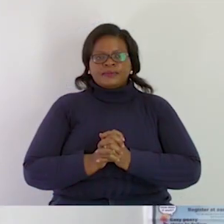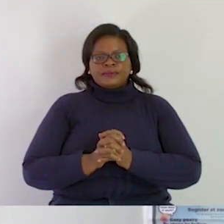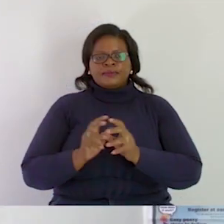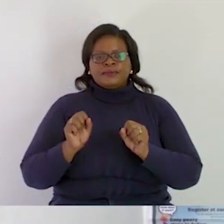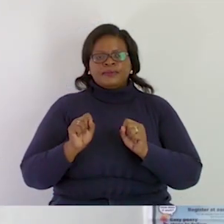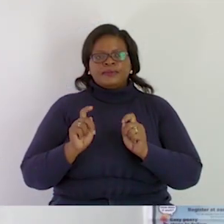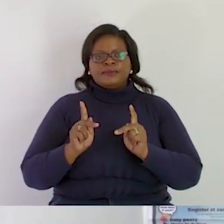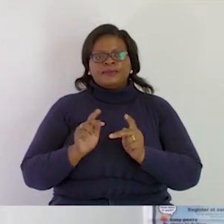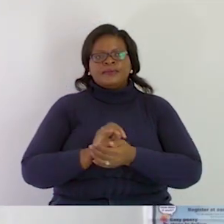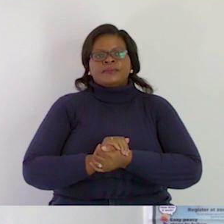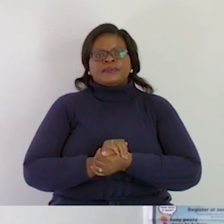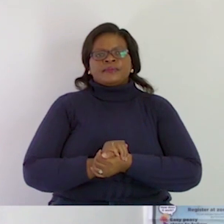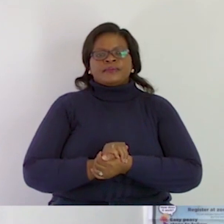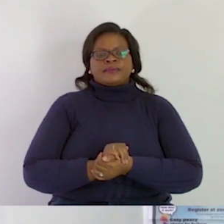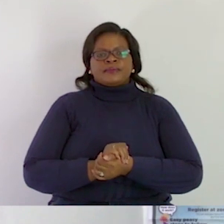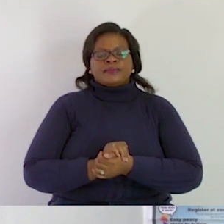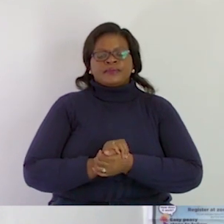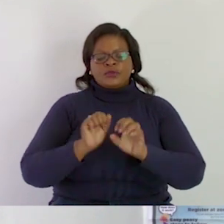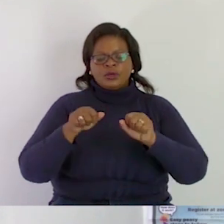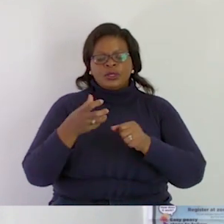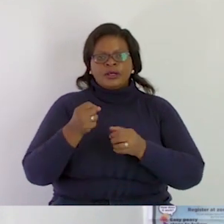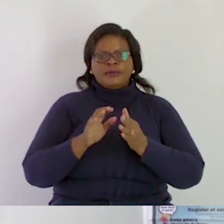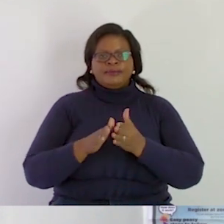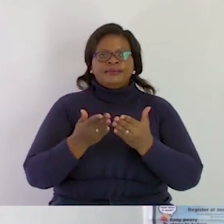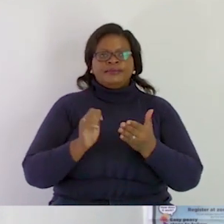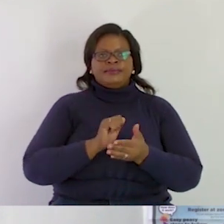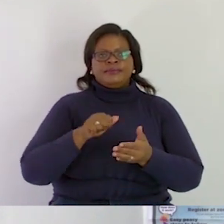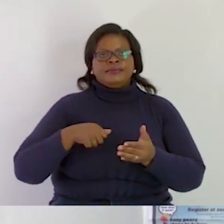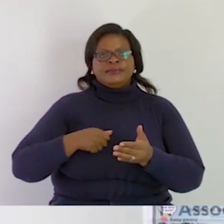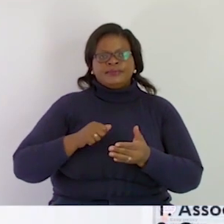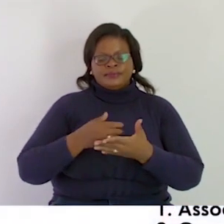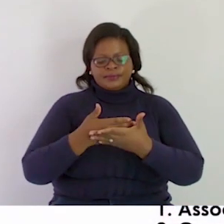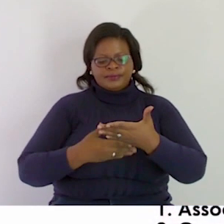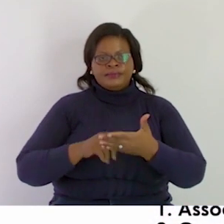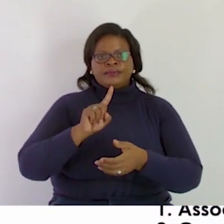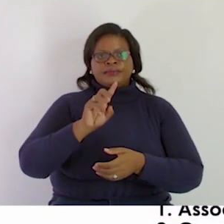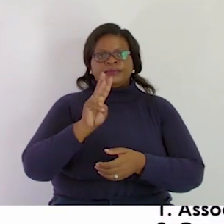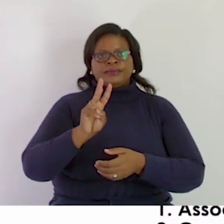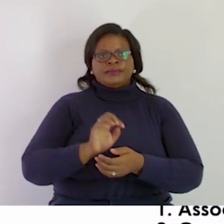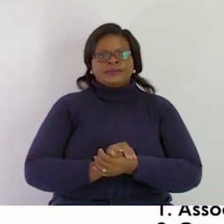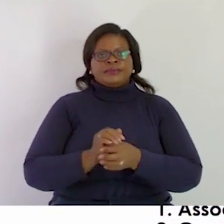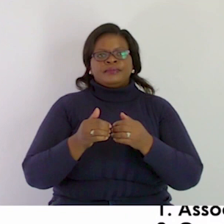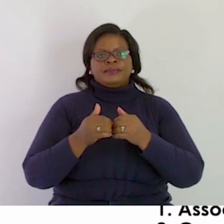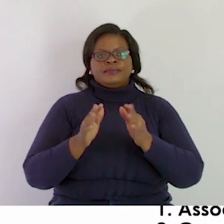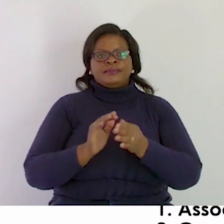Okay, let us take our booklet to page 13 where we are starting.